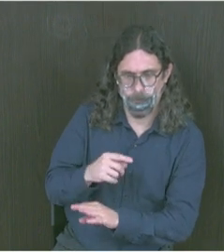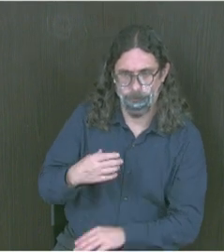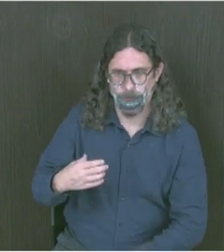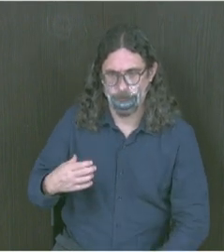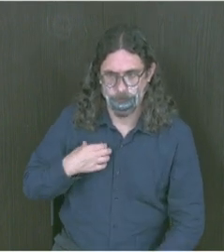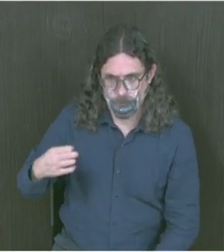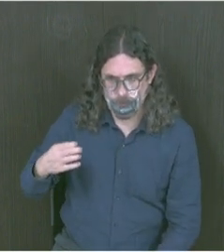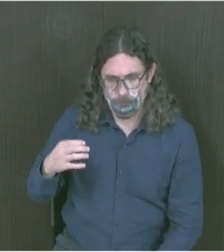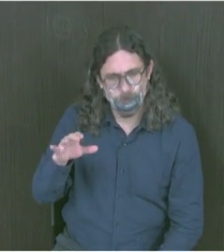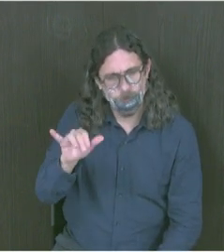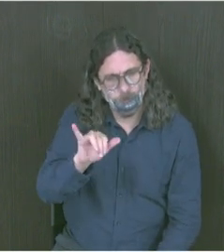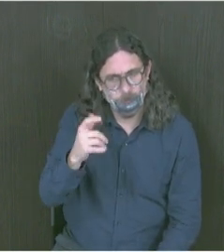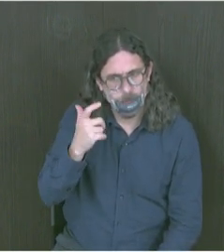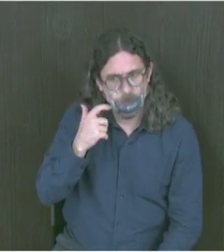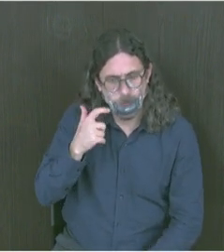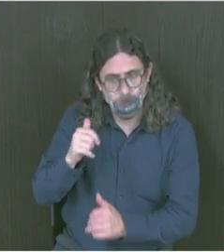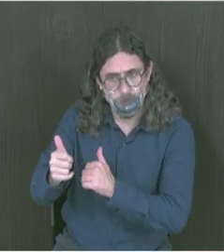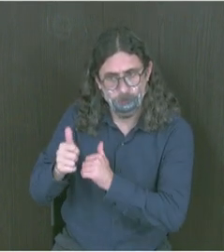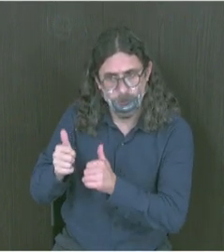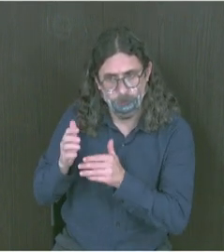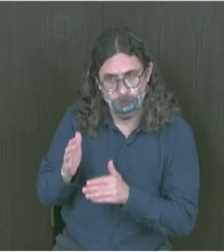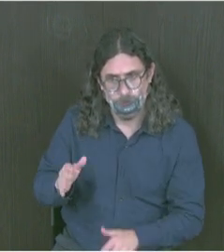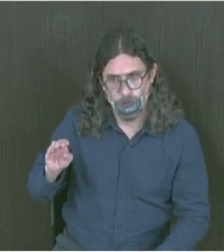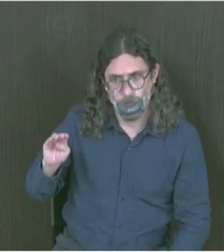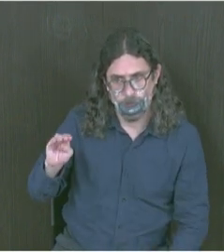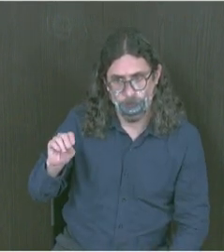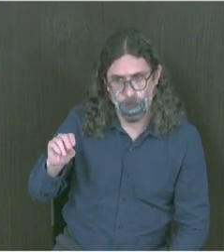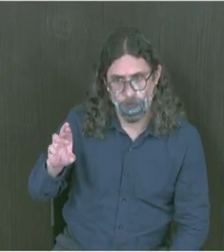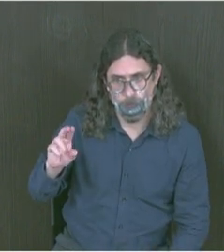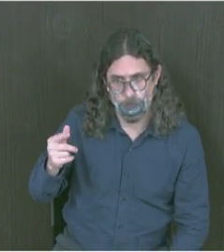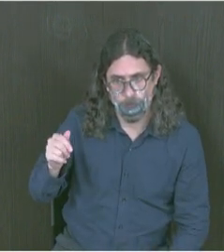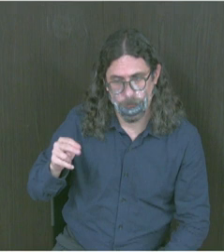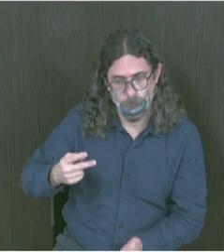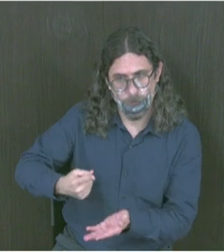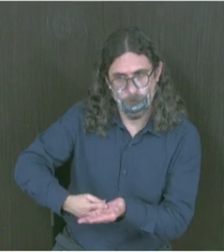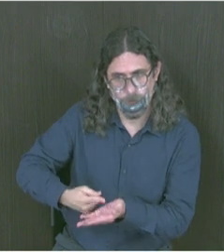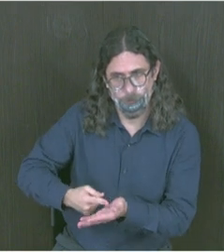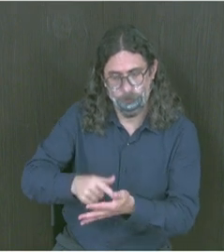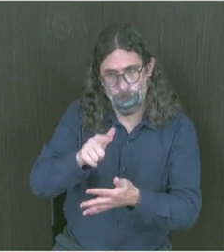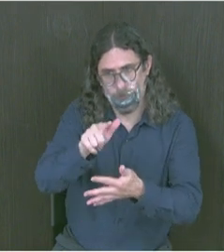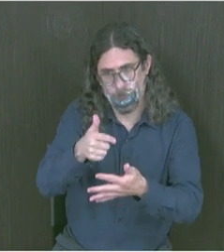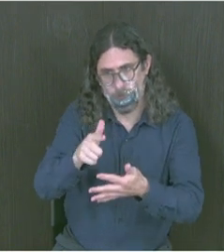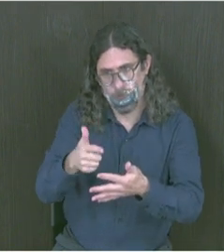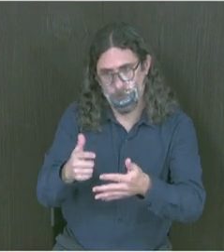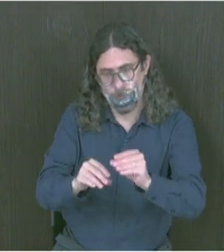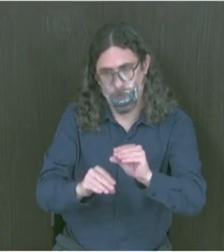sequential order according to H1 and H5 of the independent nominating rules.